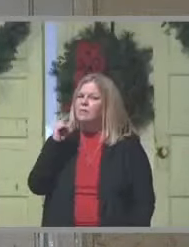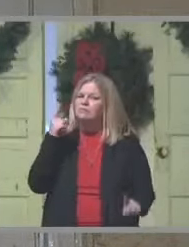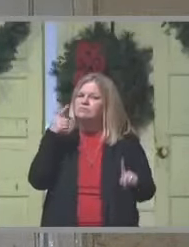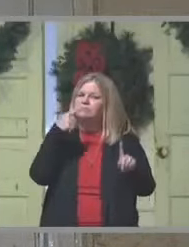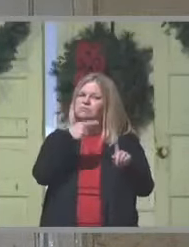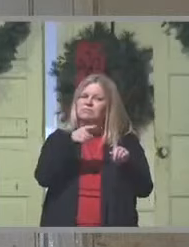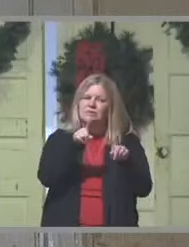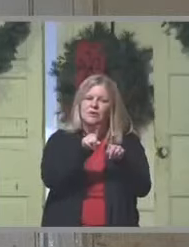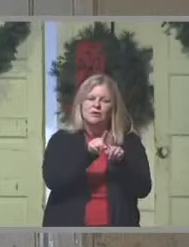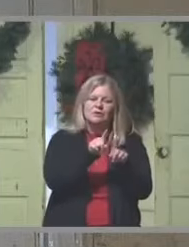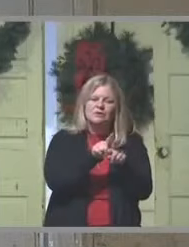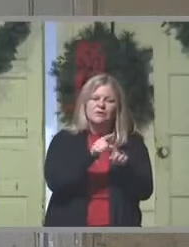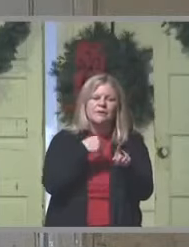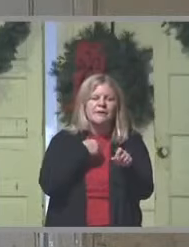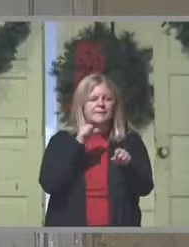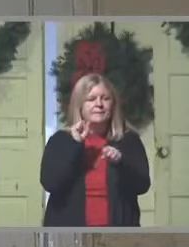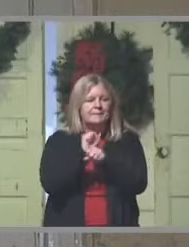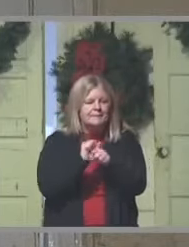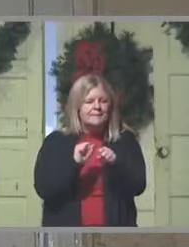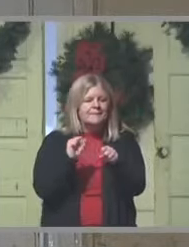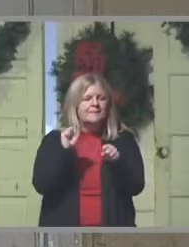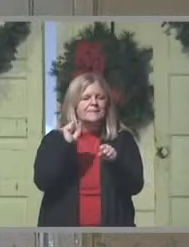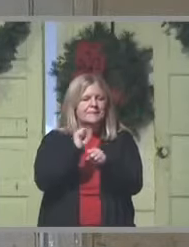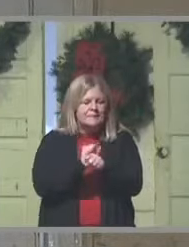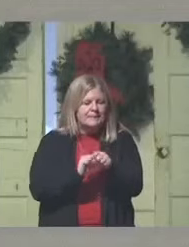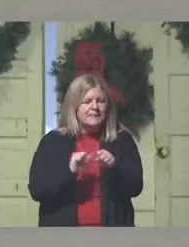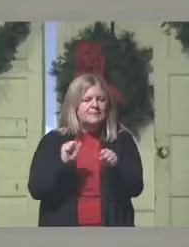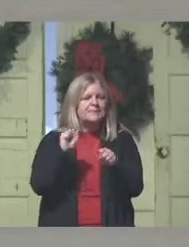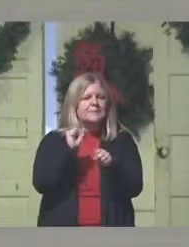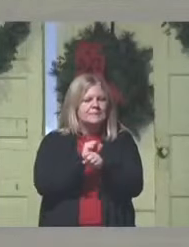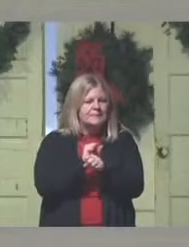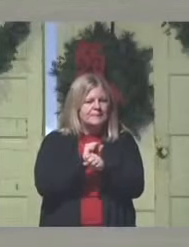also I labor and strive.